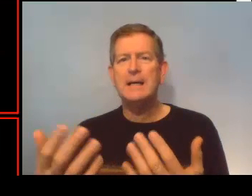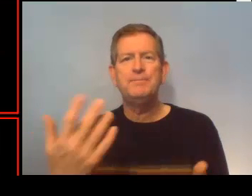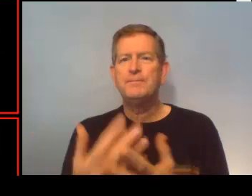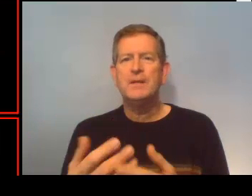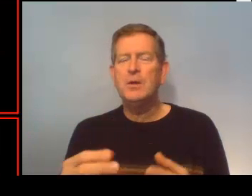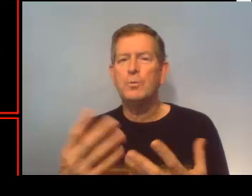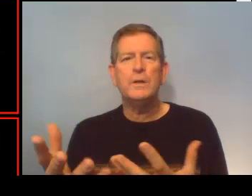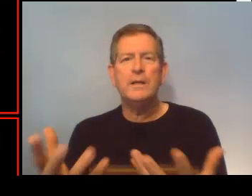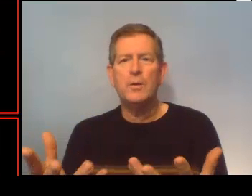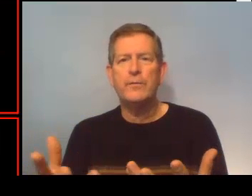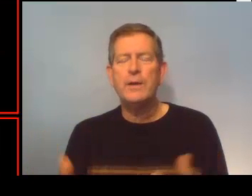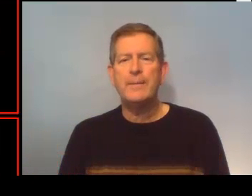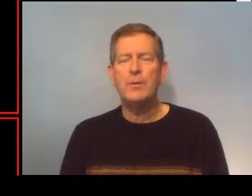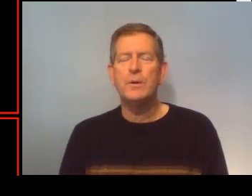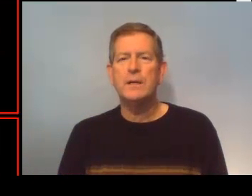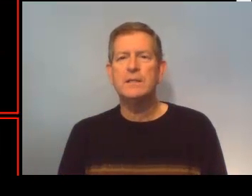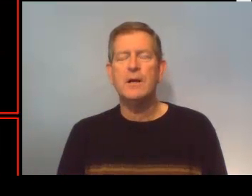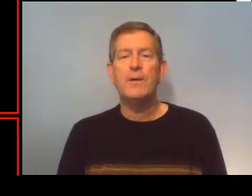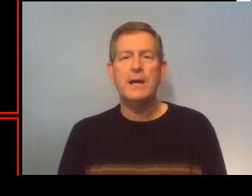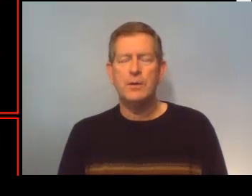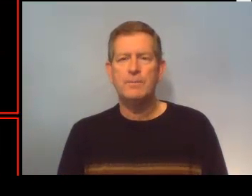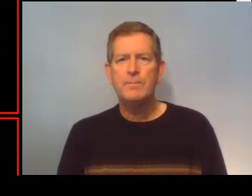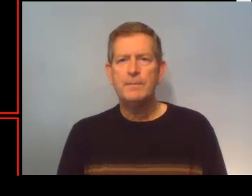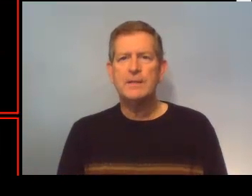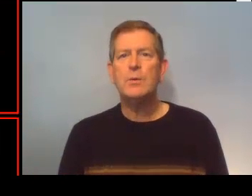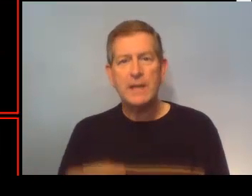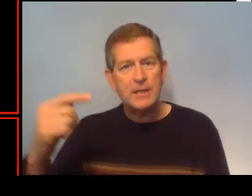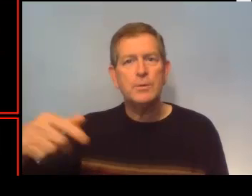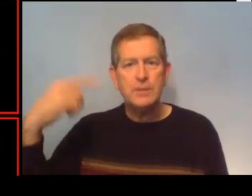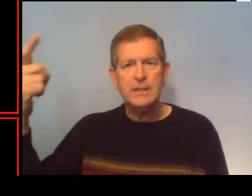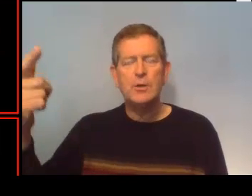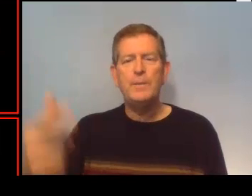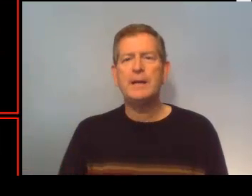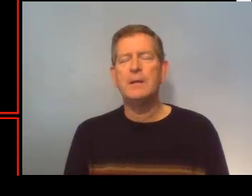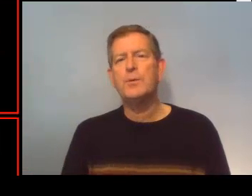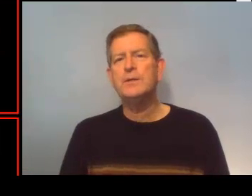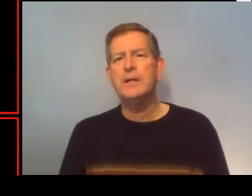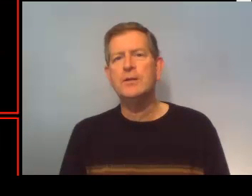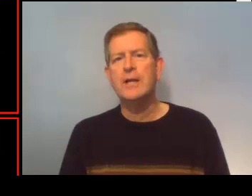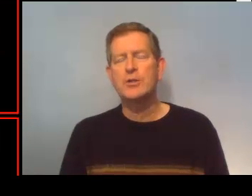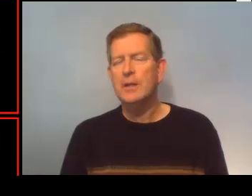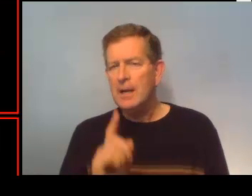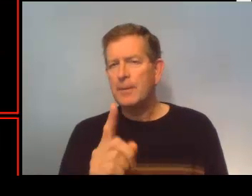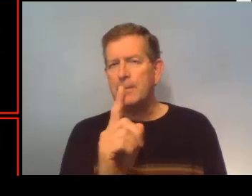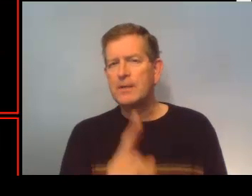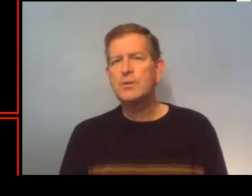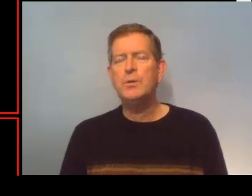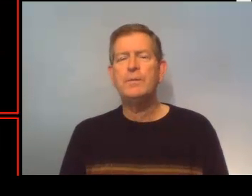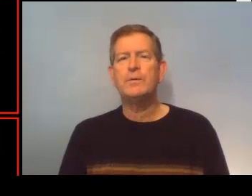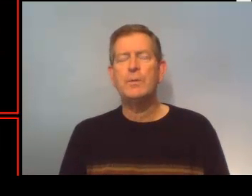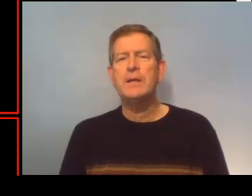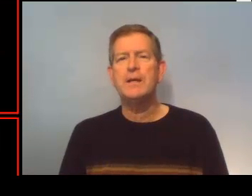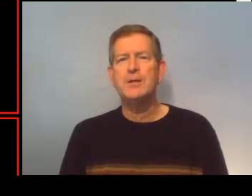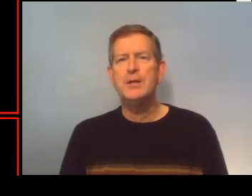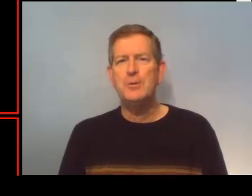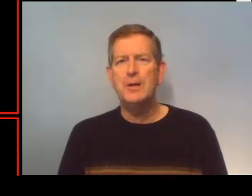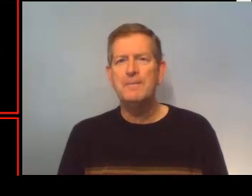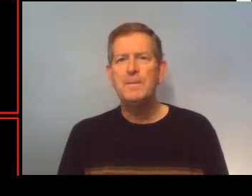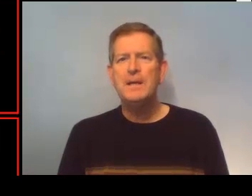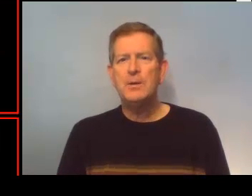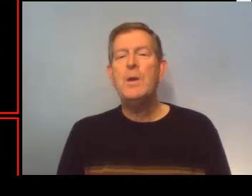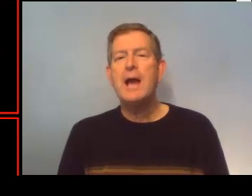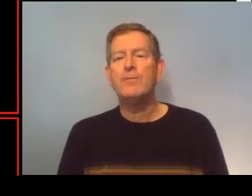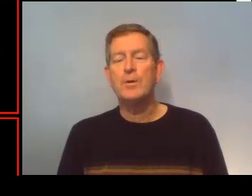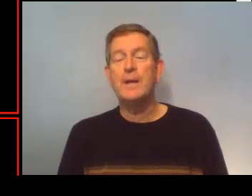le or la, you don't really know the vocabulary word itself either. And so again, you would need to go back to the preceding section. But I'm going to assume, so we can continue